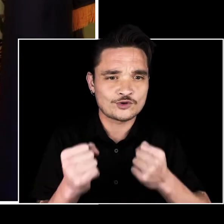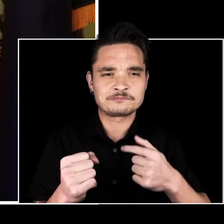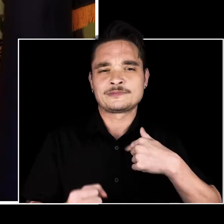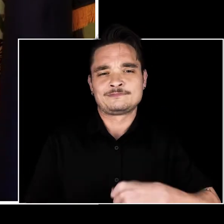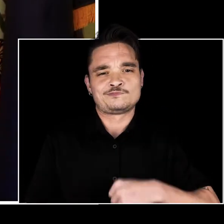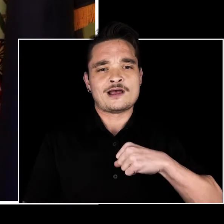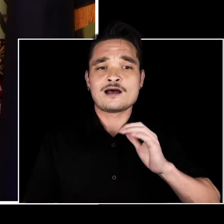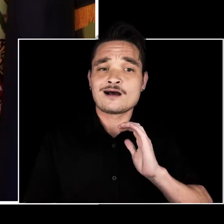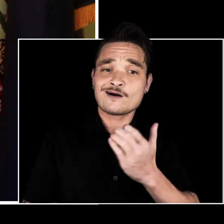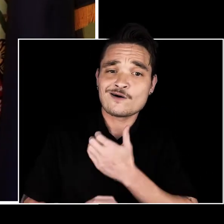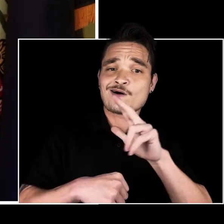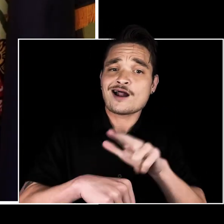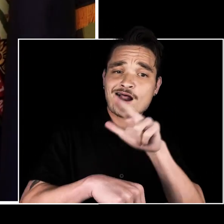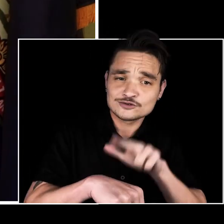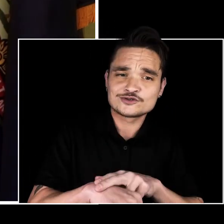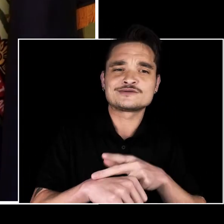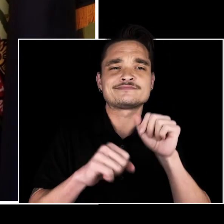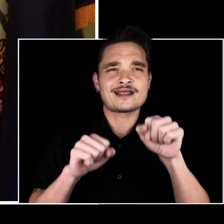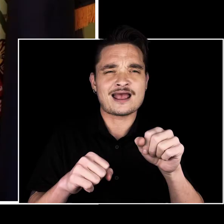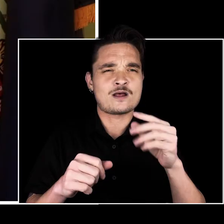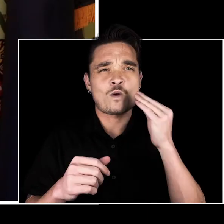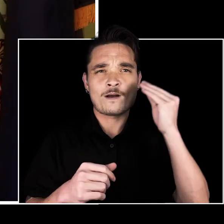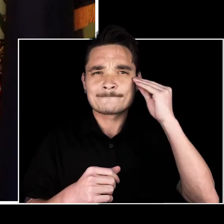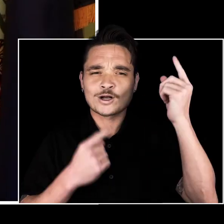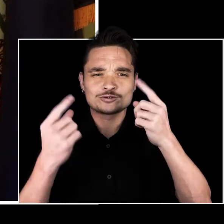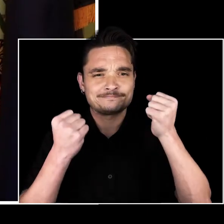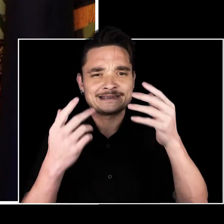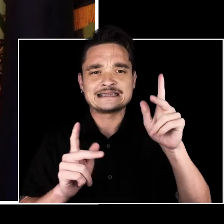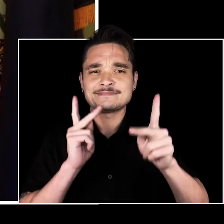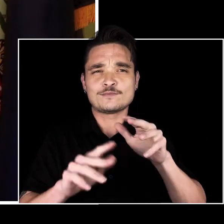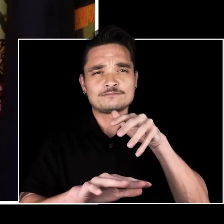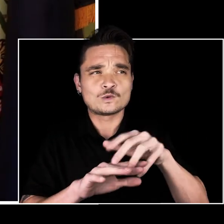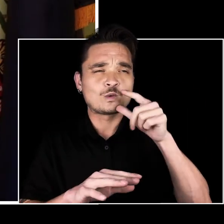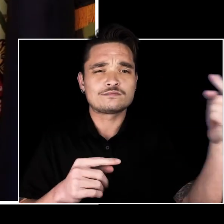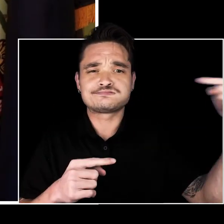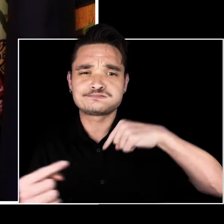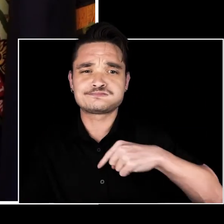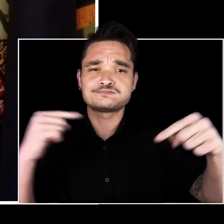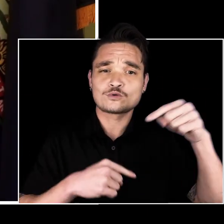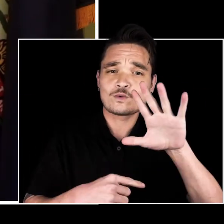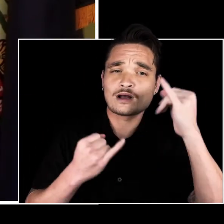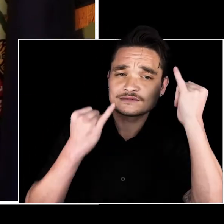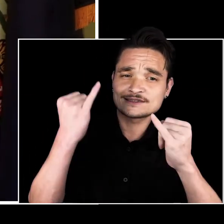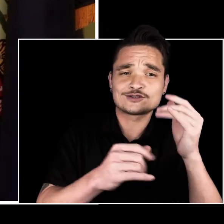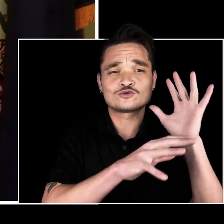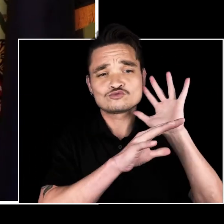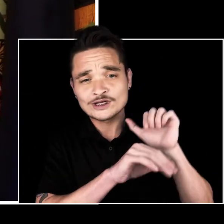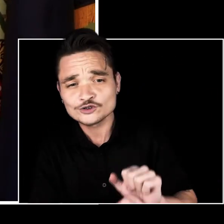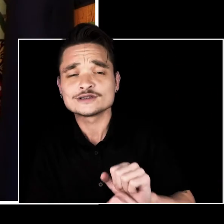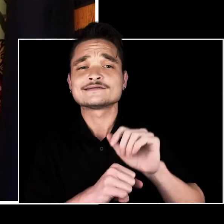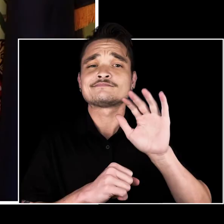stronger. I am so proud that our nation is the chosen home to so many who've come from far away. Your ideas,